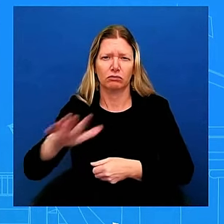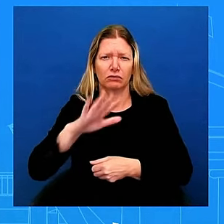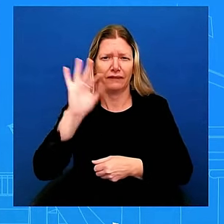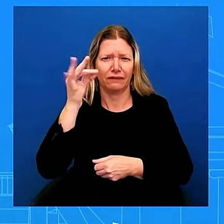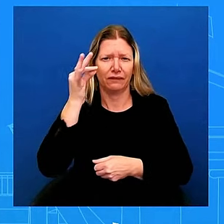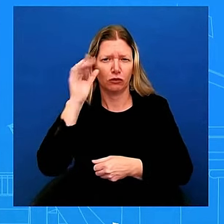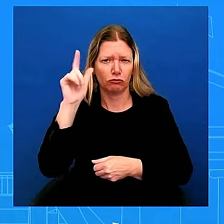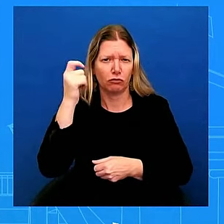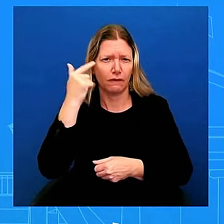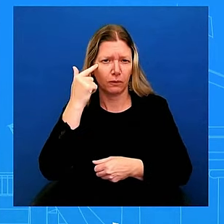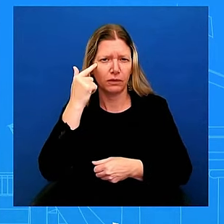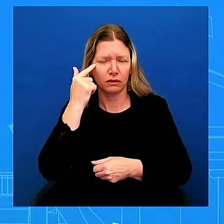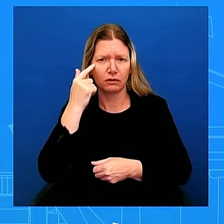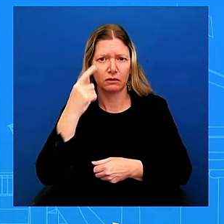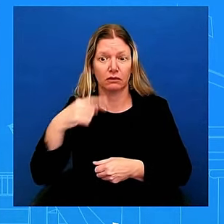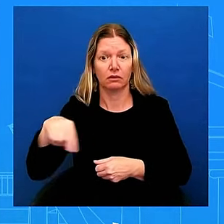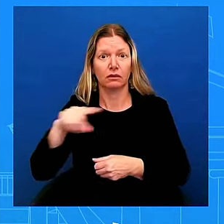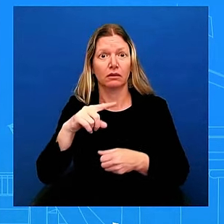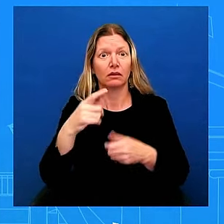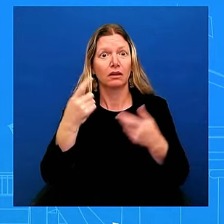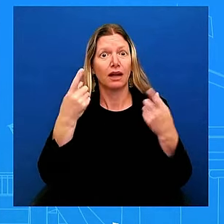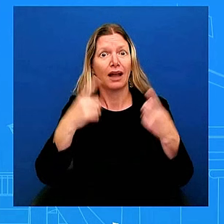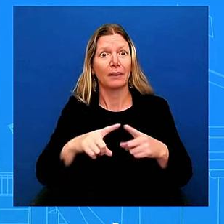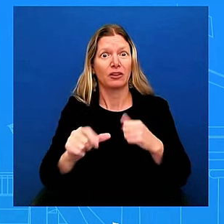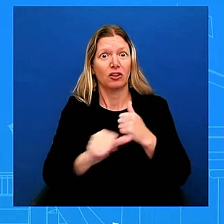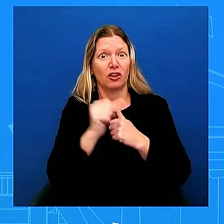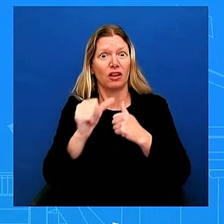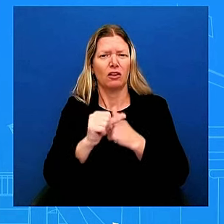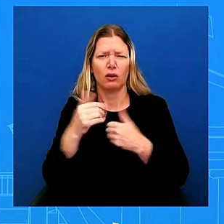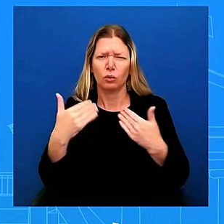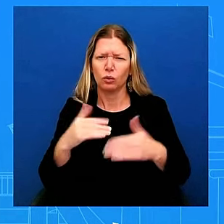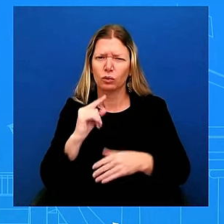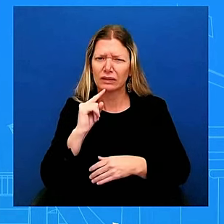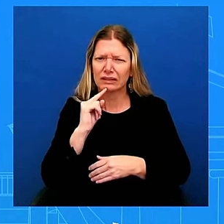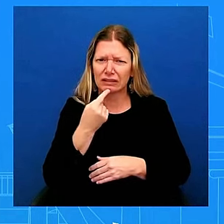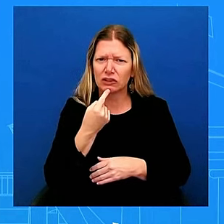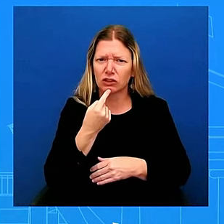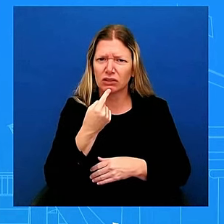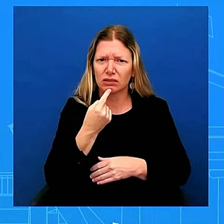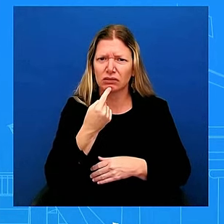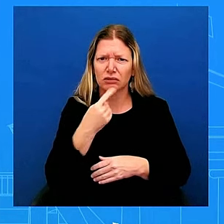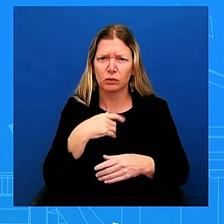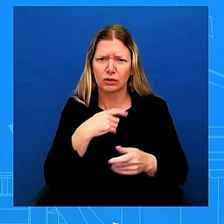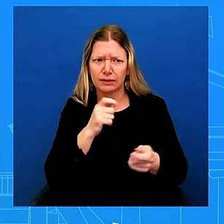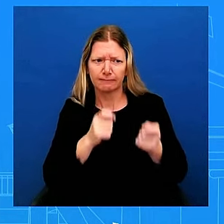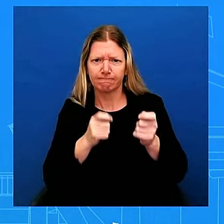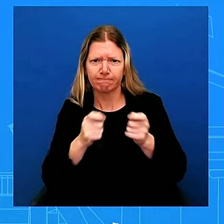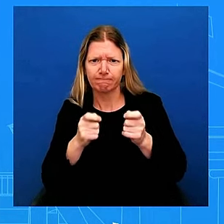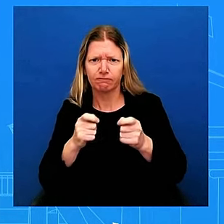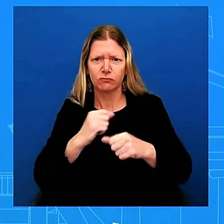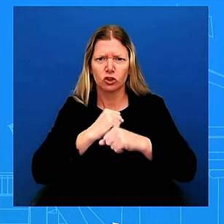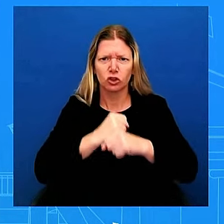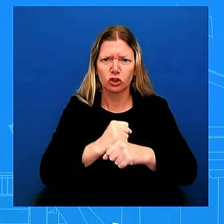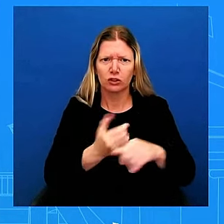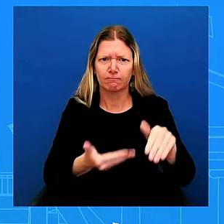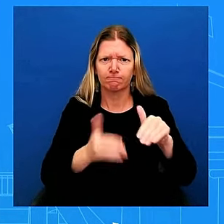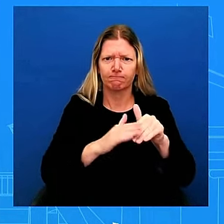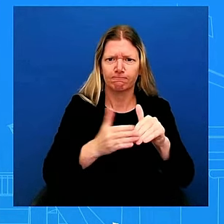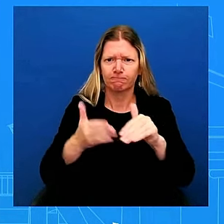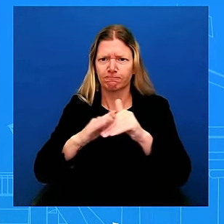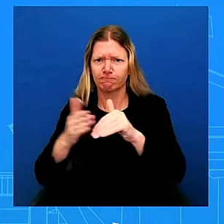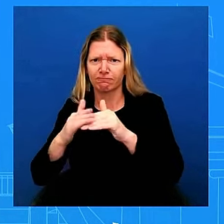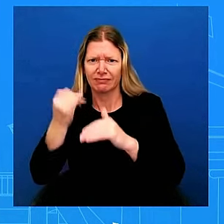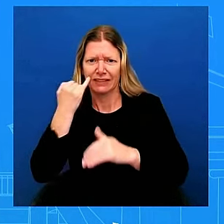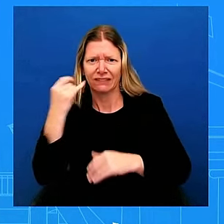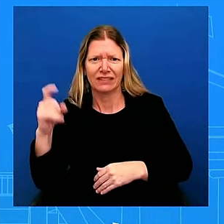seriously and adjust security measures as warranted. Maintaining the safety and security of the president, the